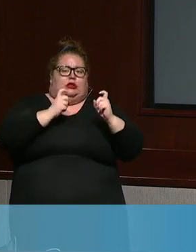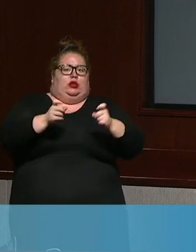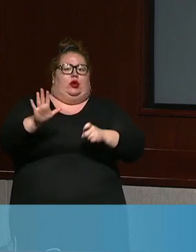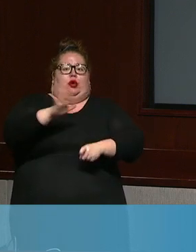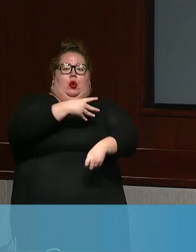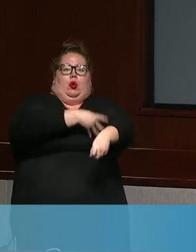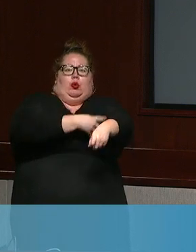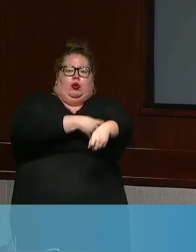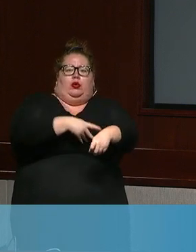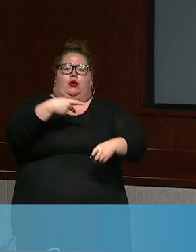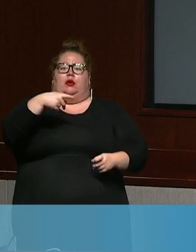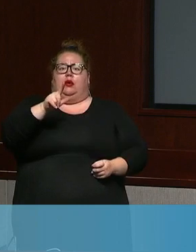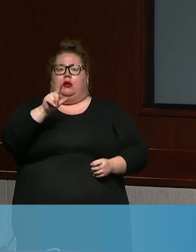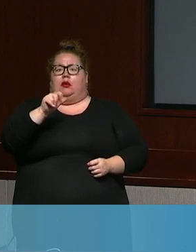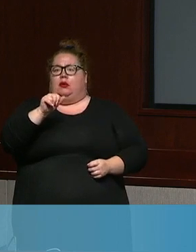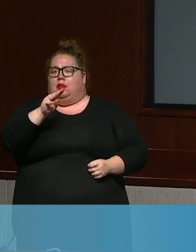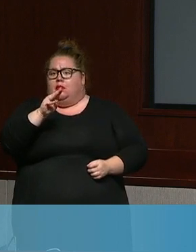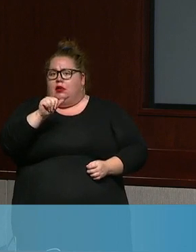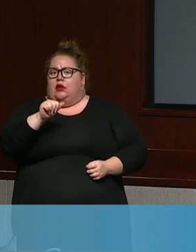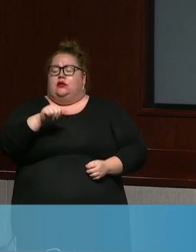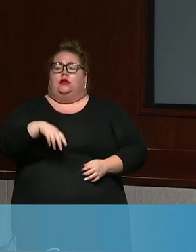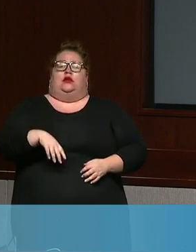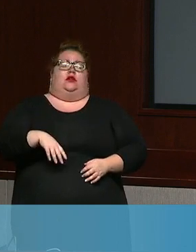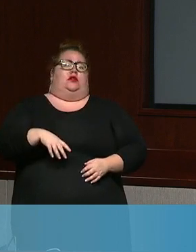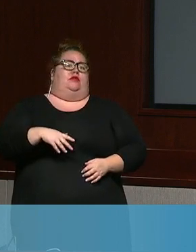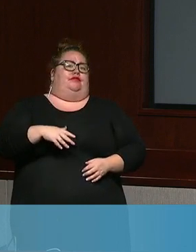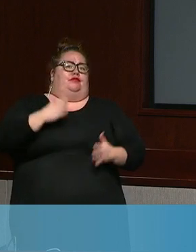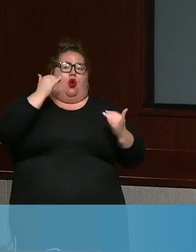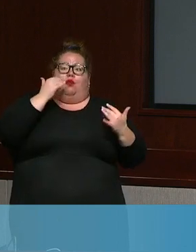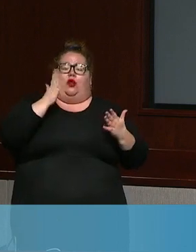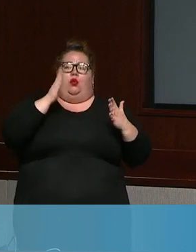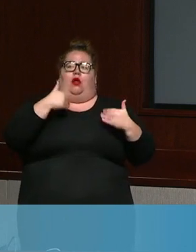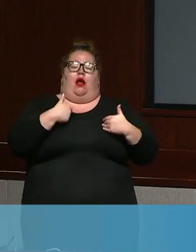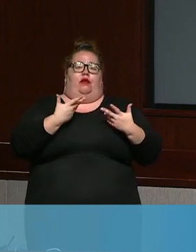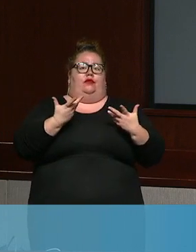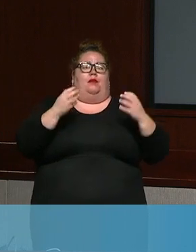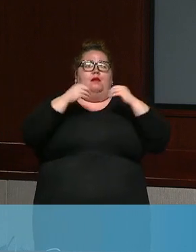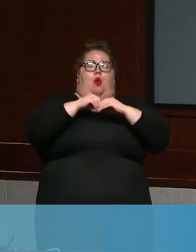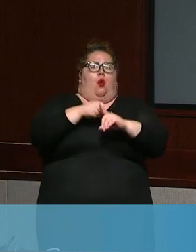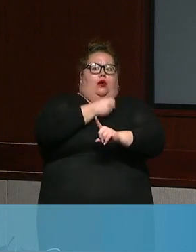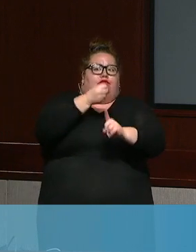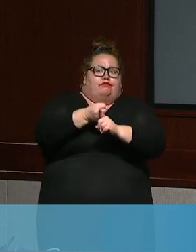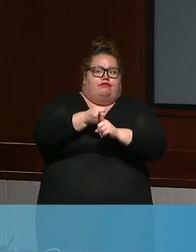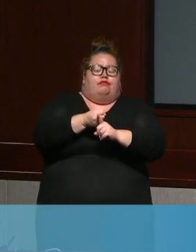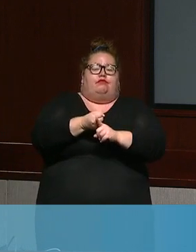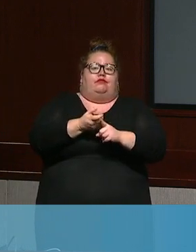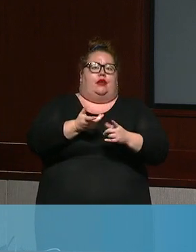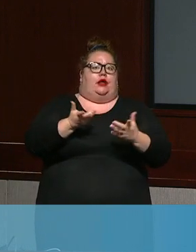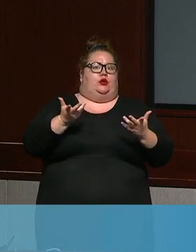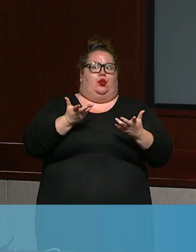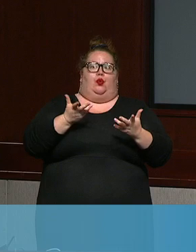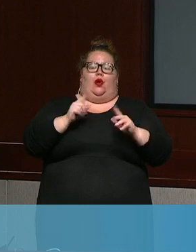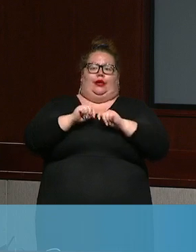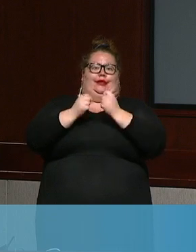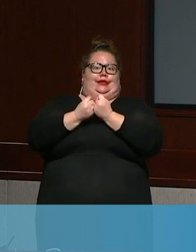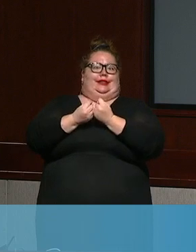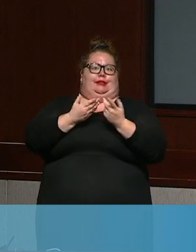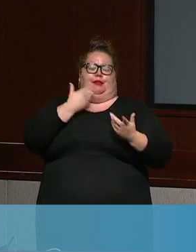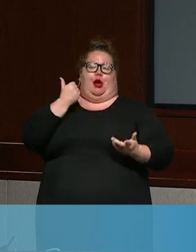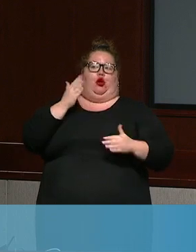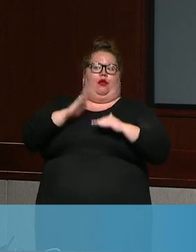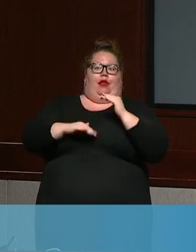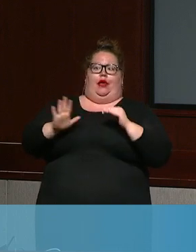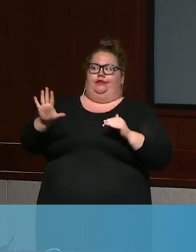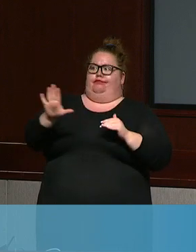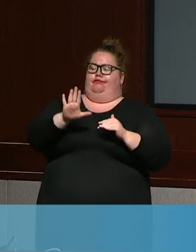an impact. And I can think of no better group of personnel in the county, no better team to undertake